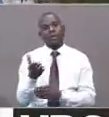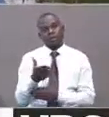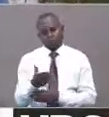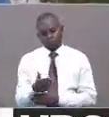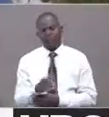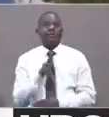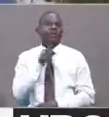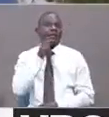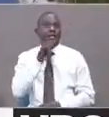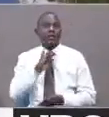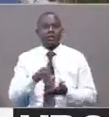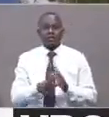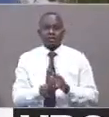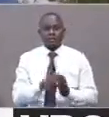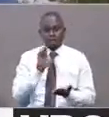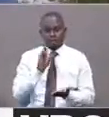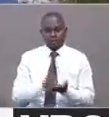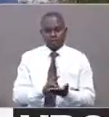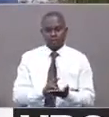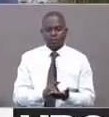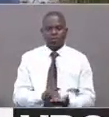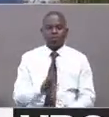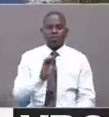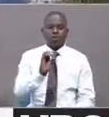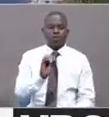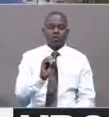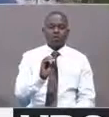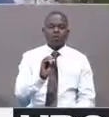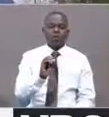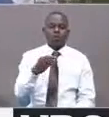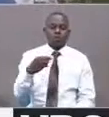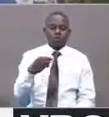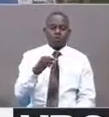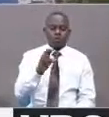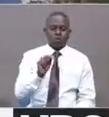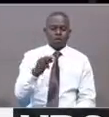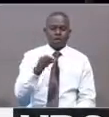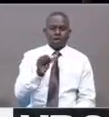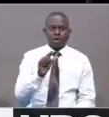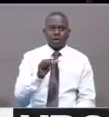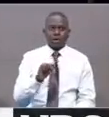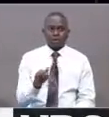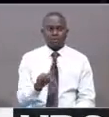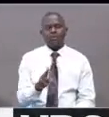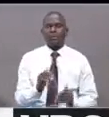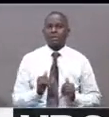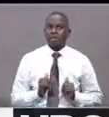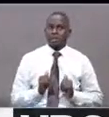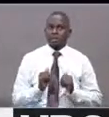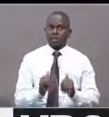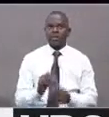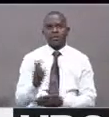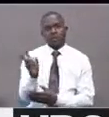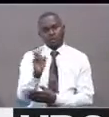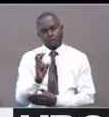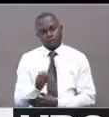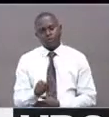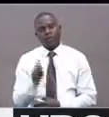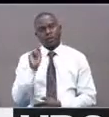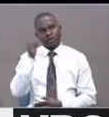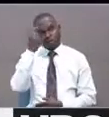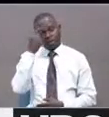State for Teso Affairs, Dr. Kenneth Ongalo Obote, who was on his familiarization tour and inspection of government